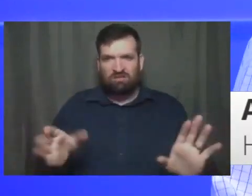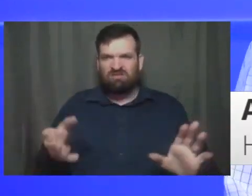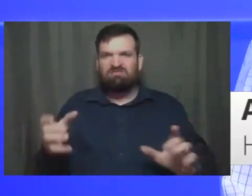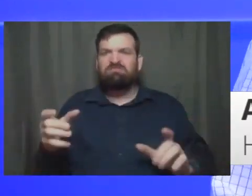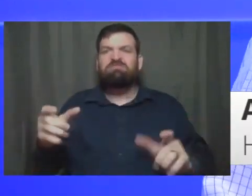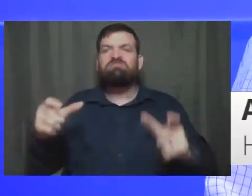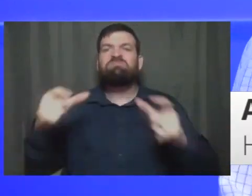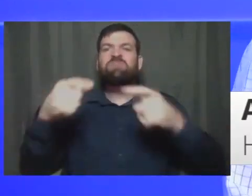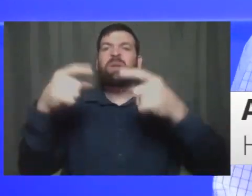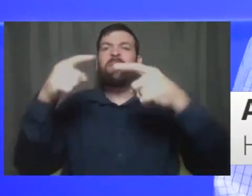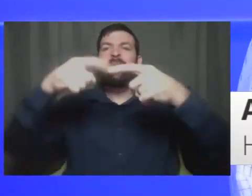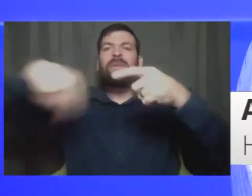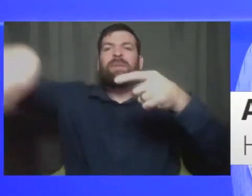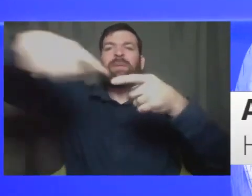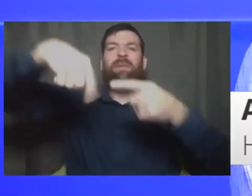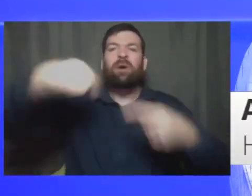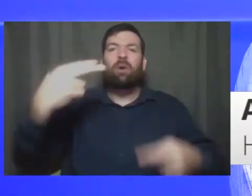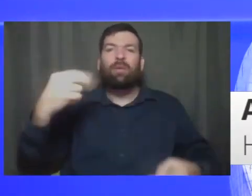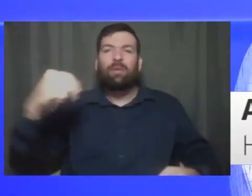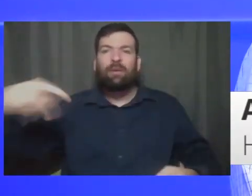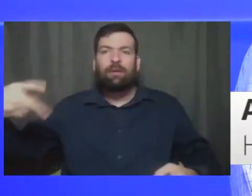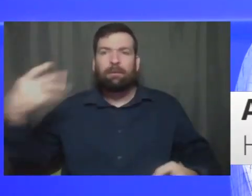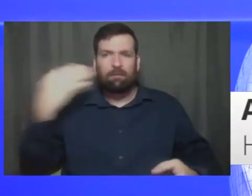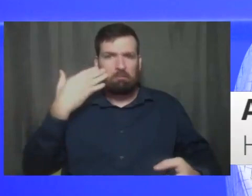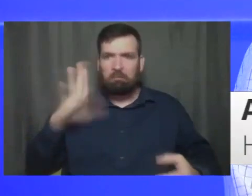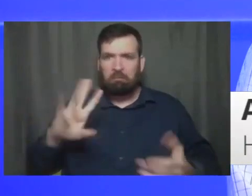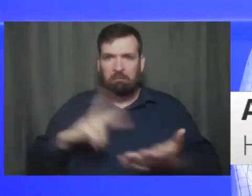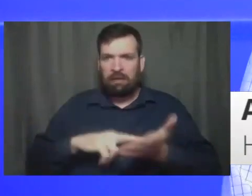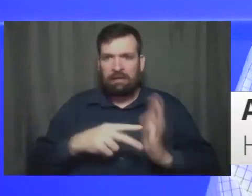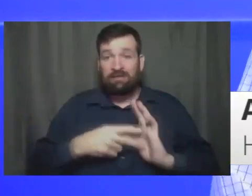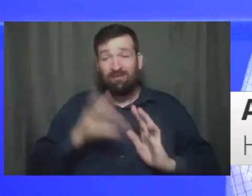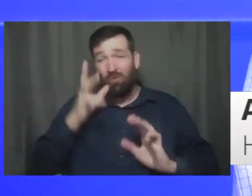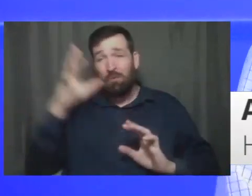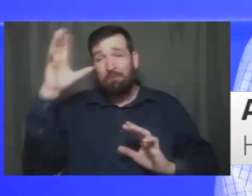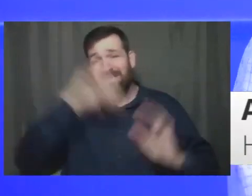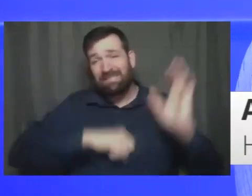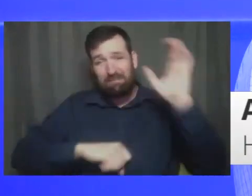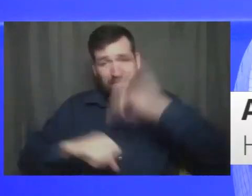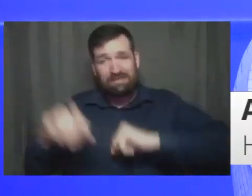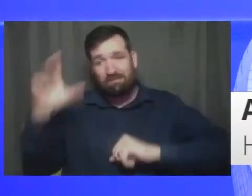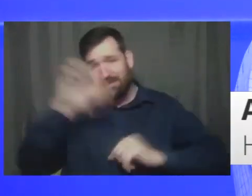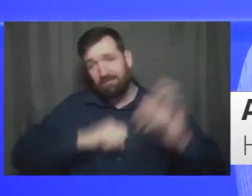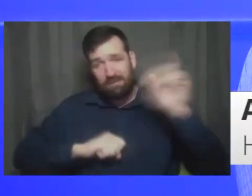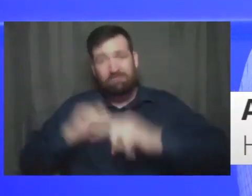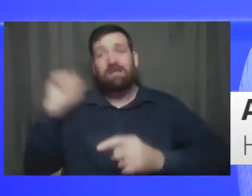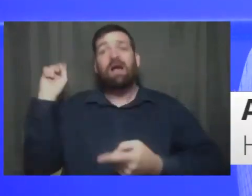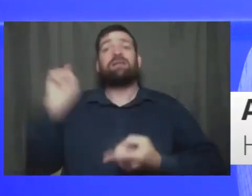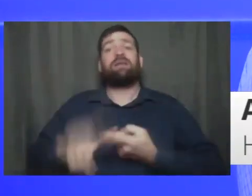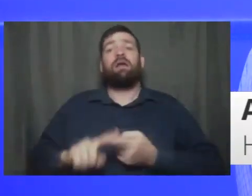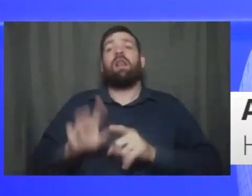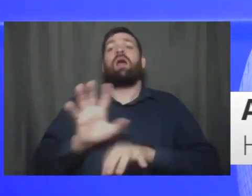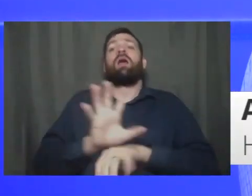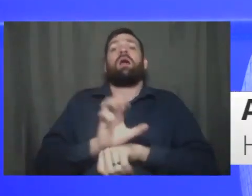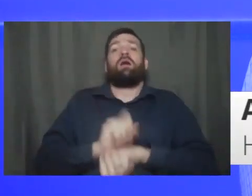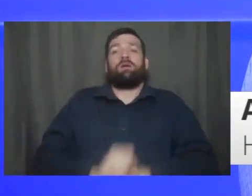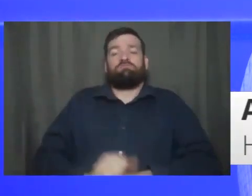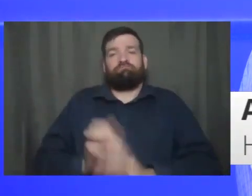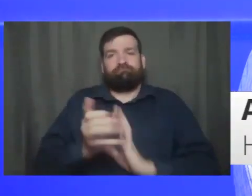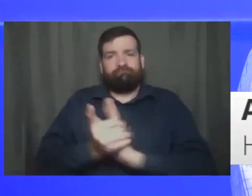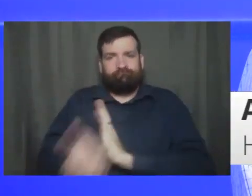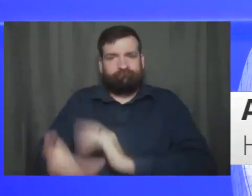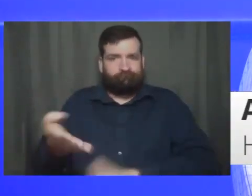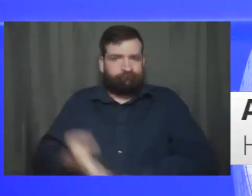have to know the vocabulary, you have to practice, and you're going to miss a million times before you kind of get the hang of it. So be kind to yourself, be